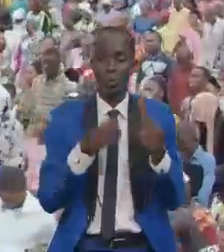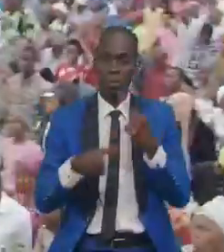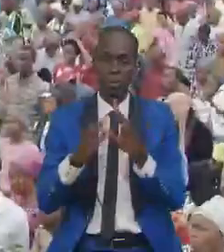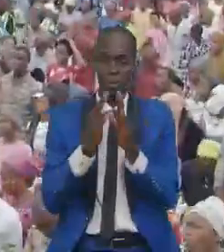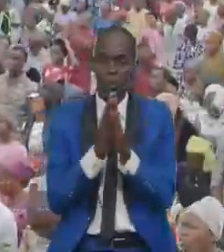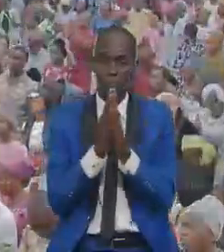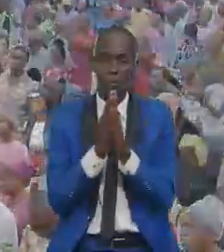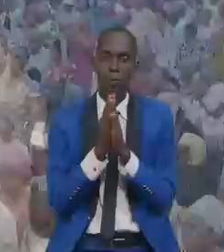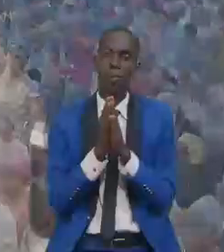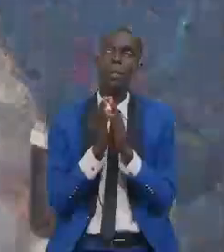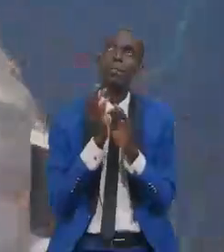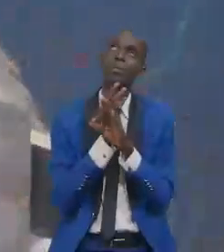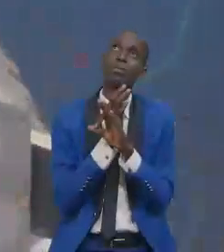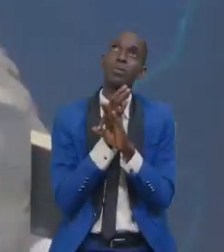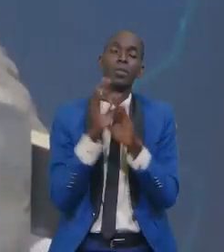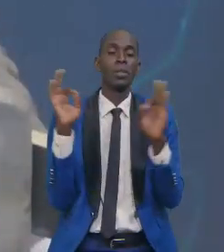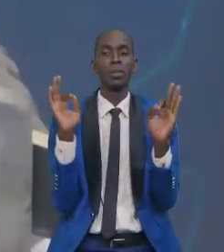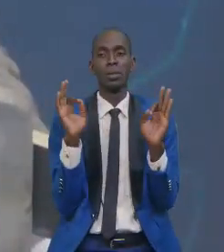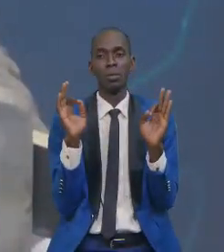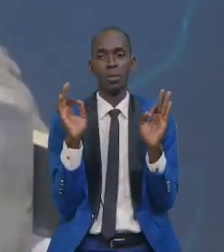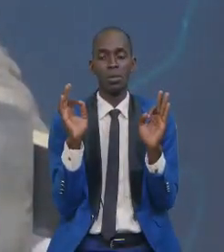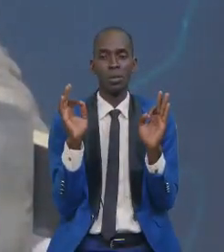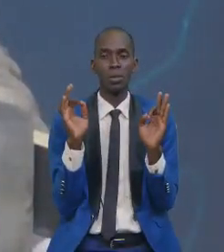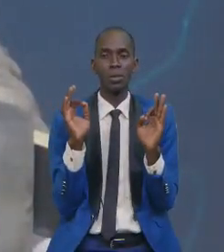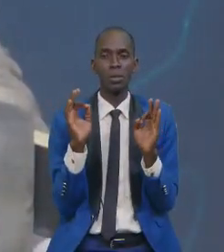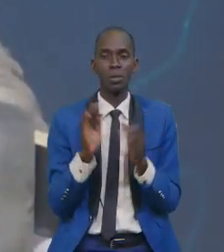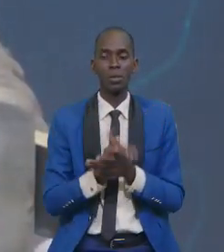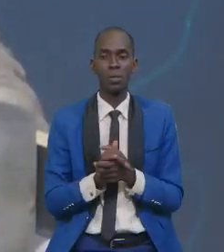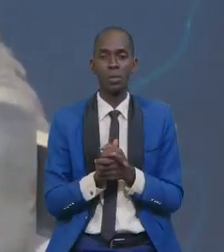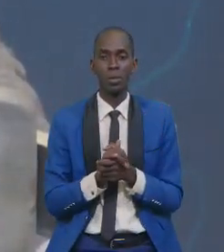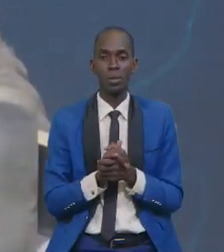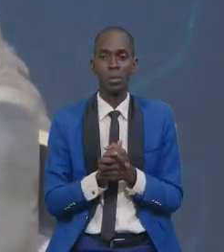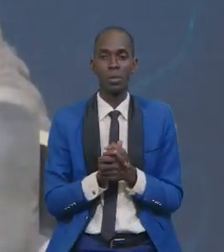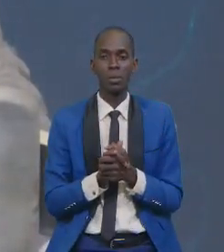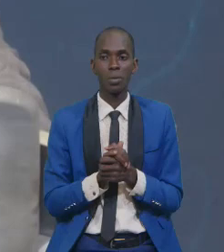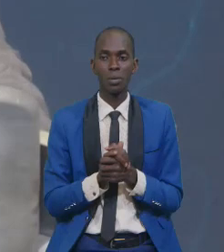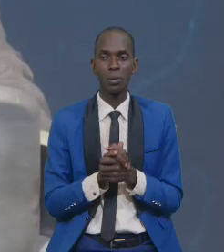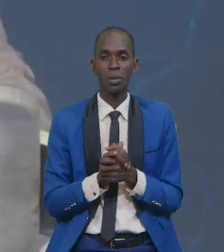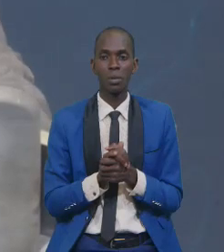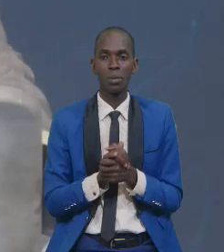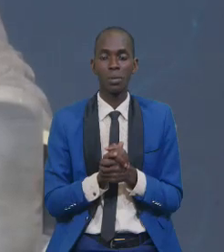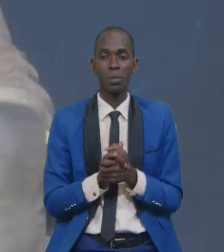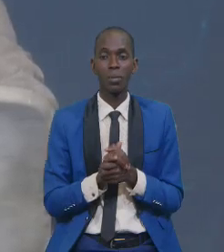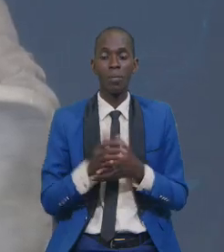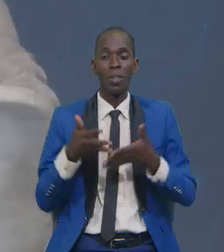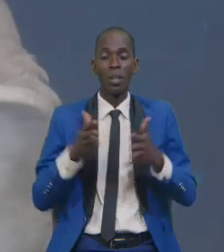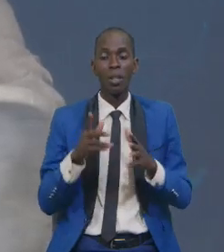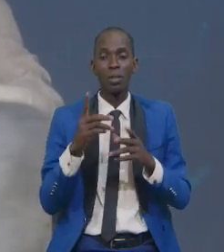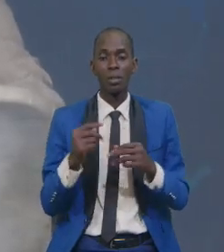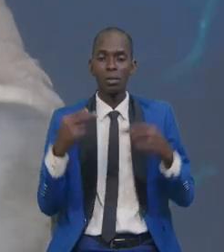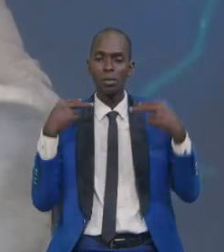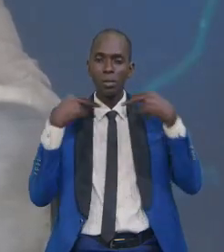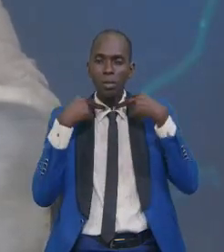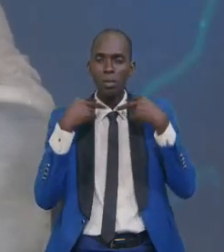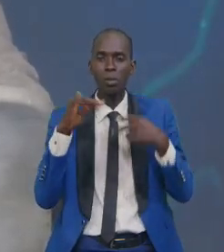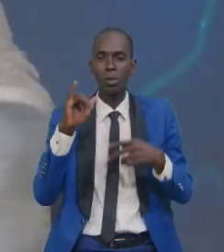Freedom. Let the yoke of backsliding